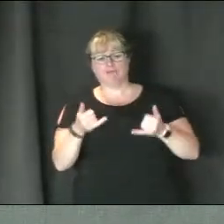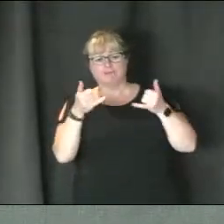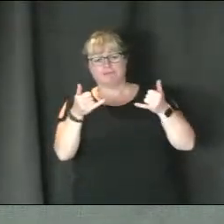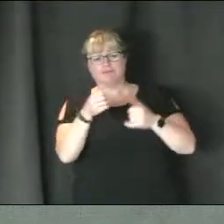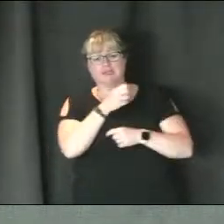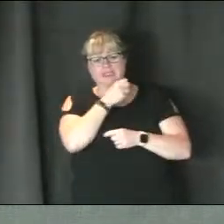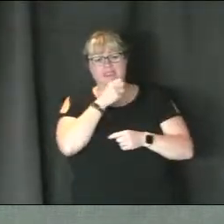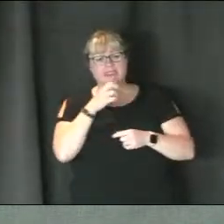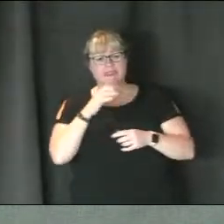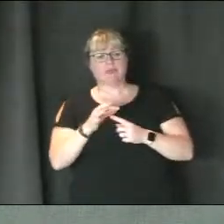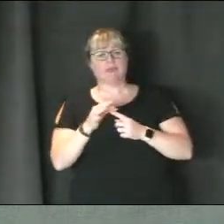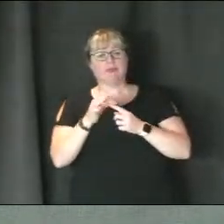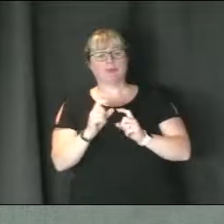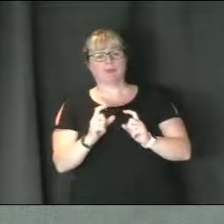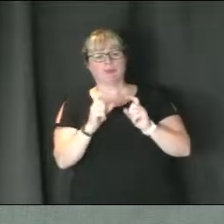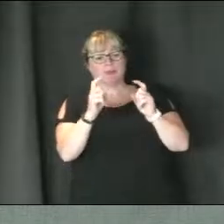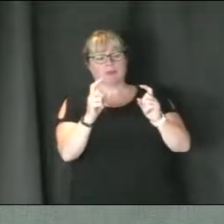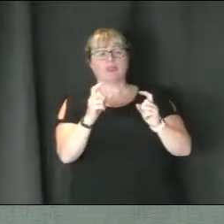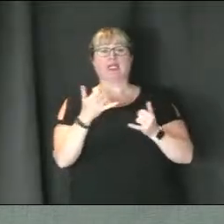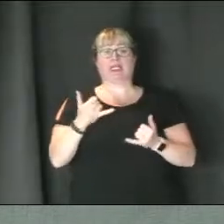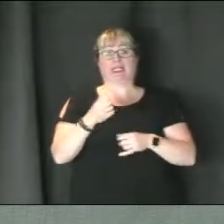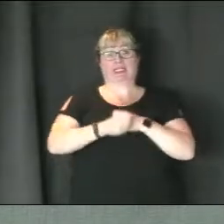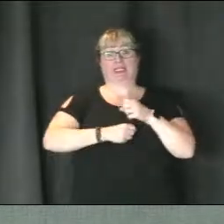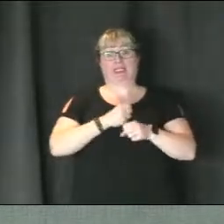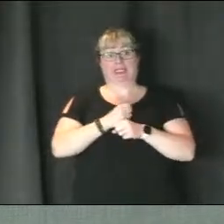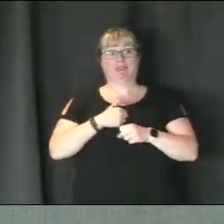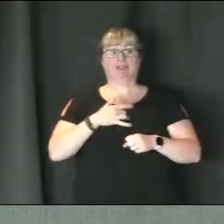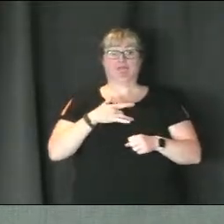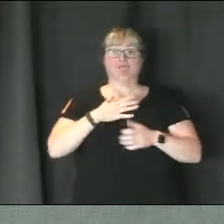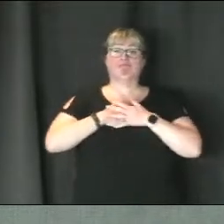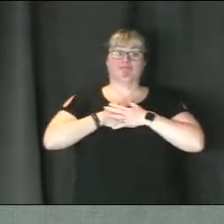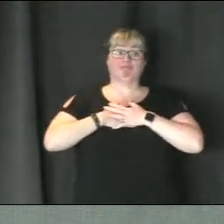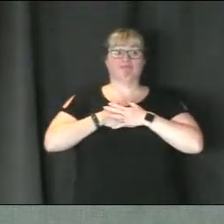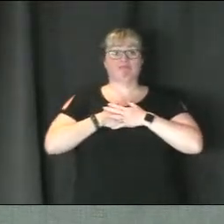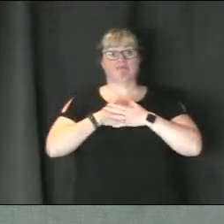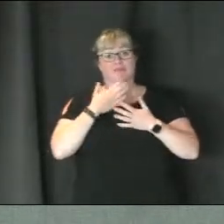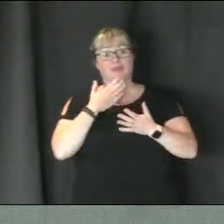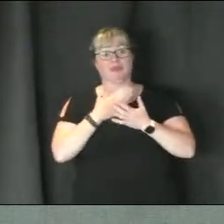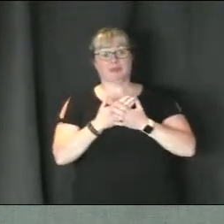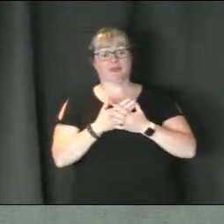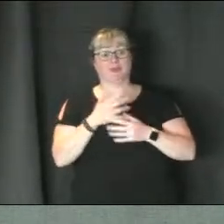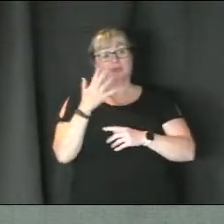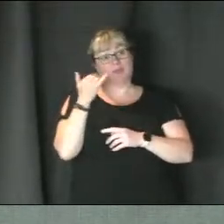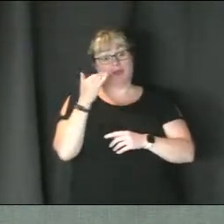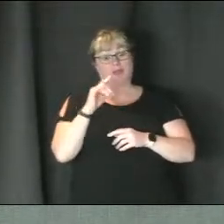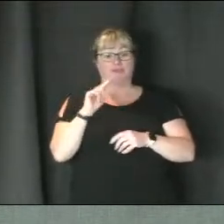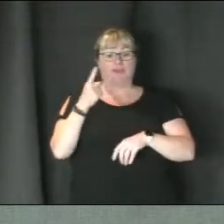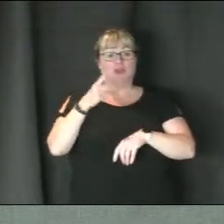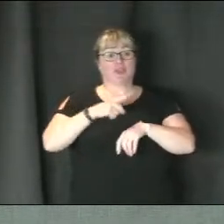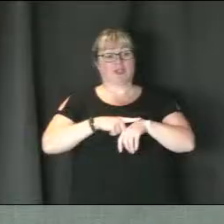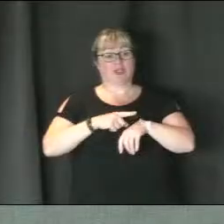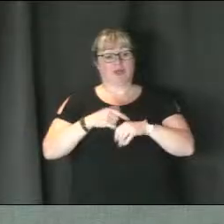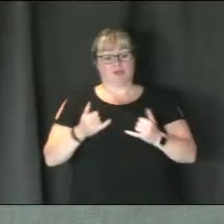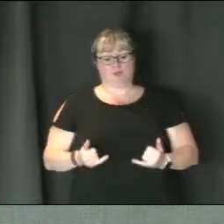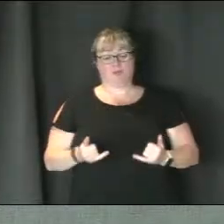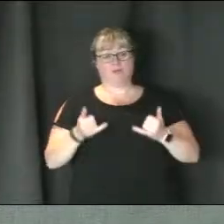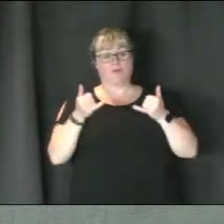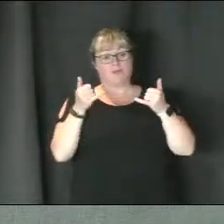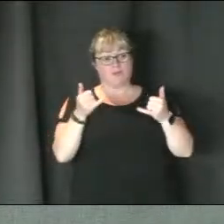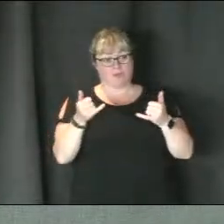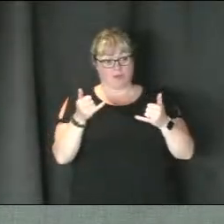Distinction Awards. And this year feels particularly significant because it's the first time we've had the award ceremony